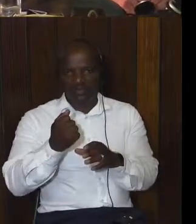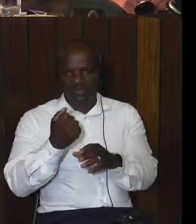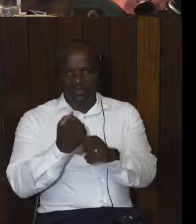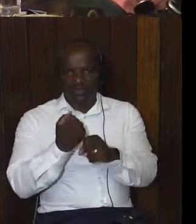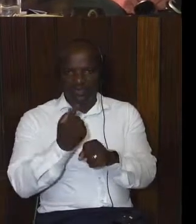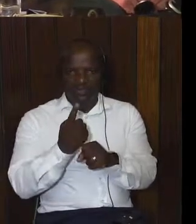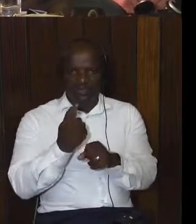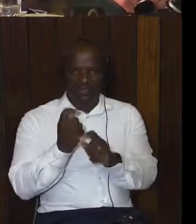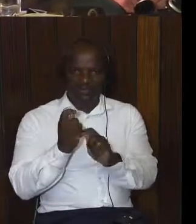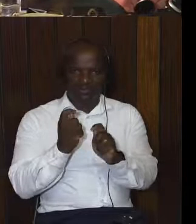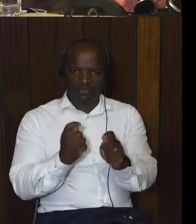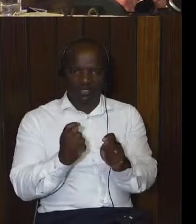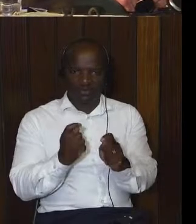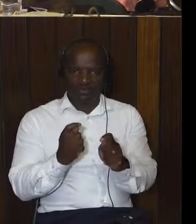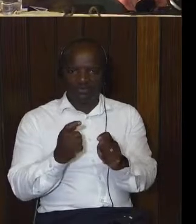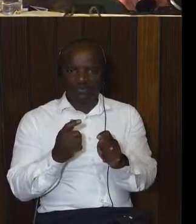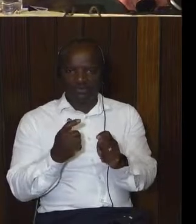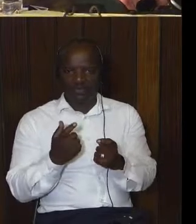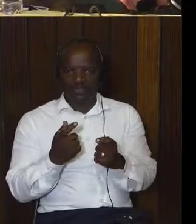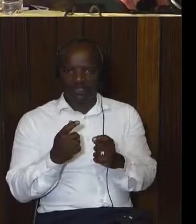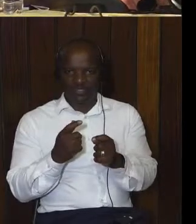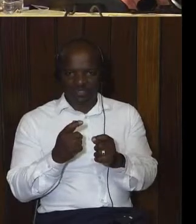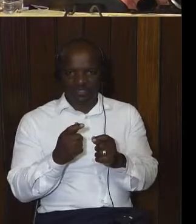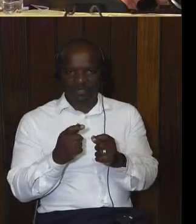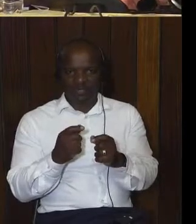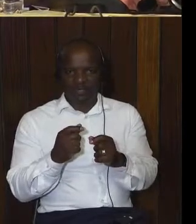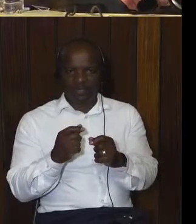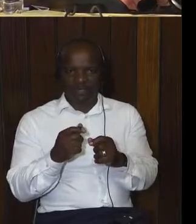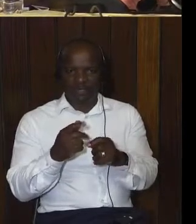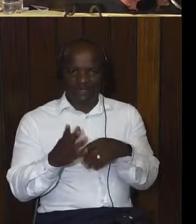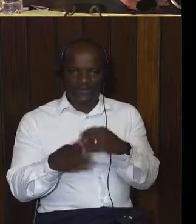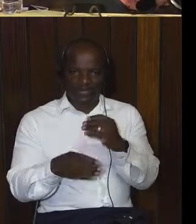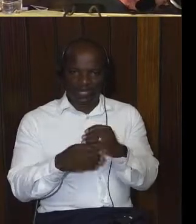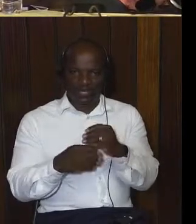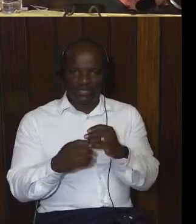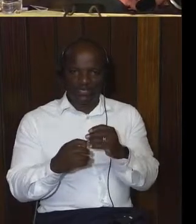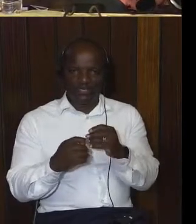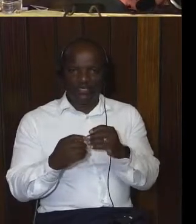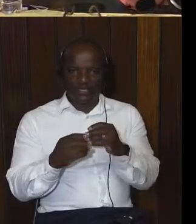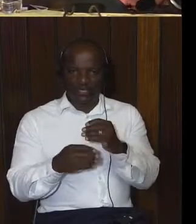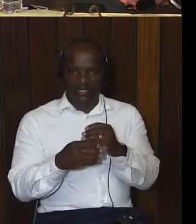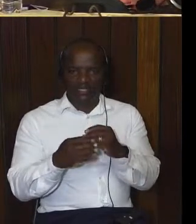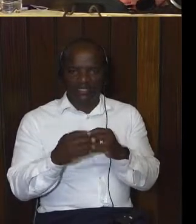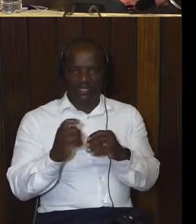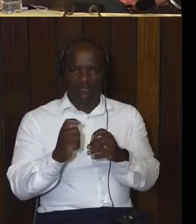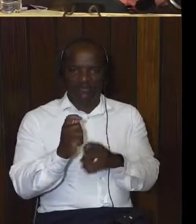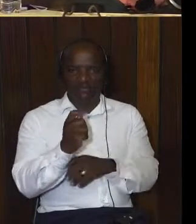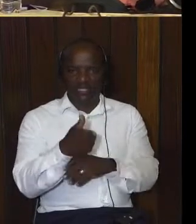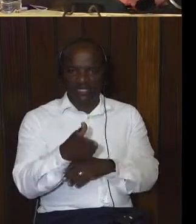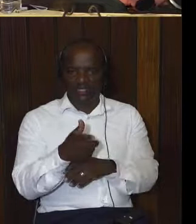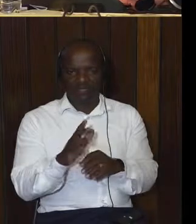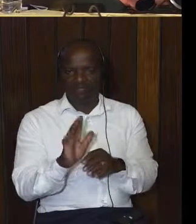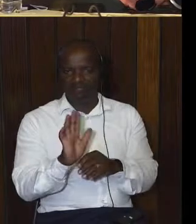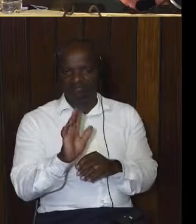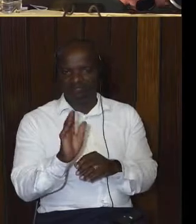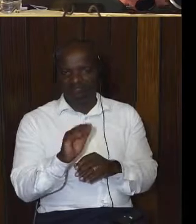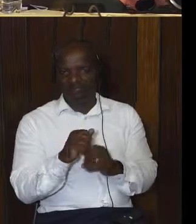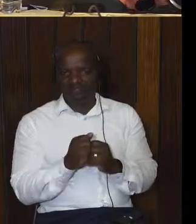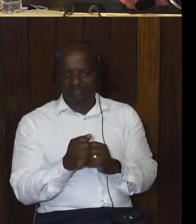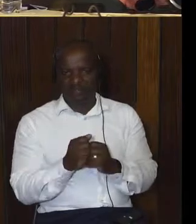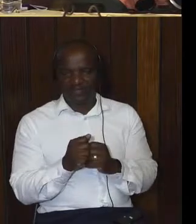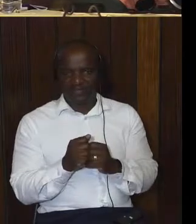for additional funding on that. When it comes to matters around the support, such as the